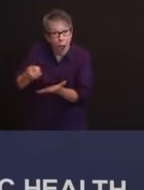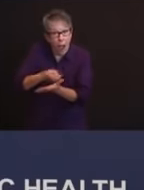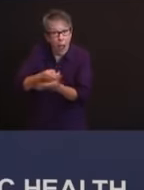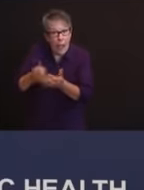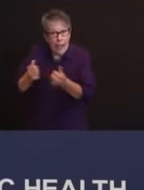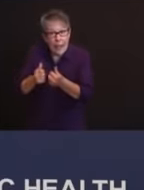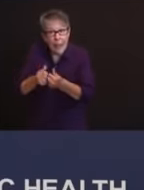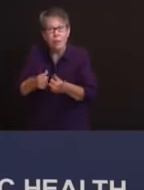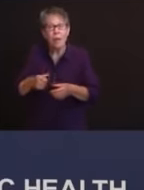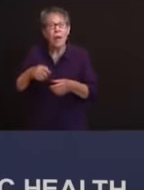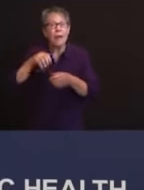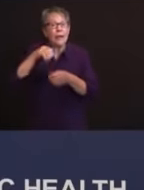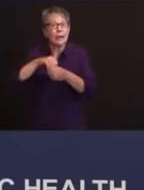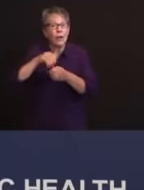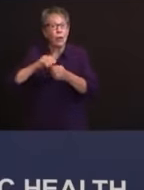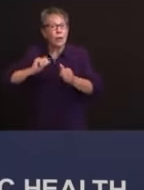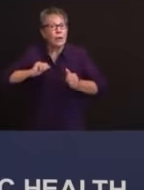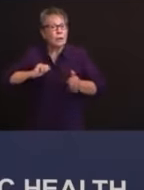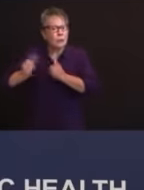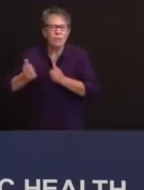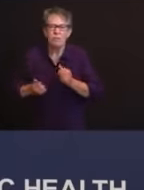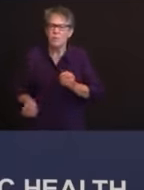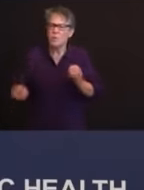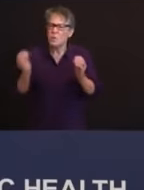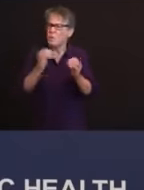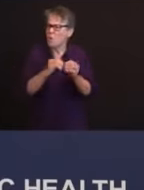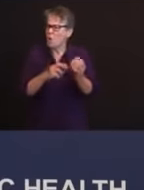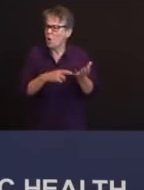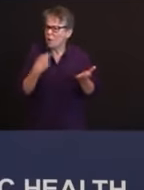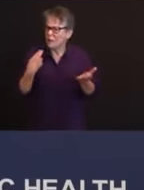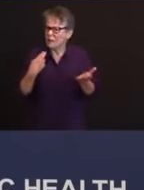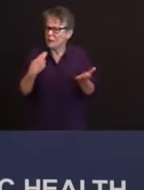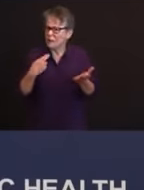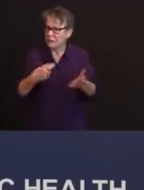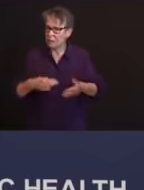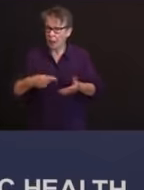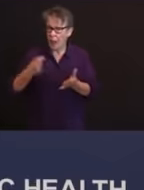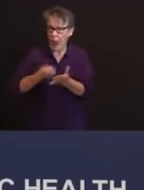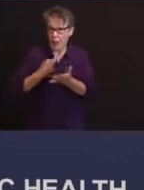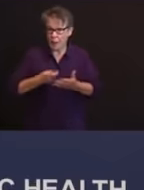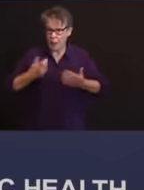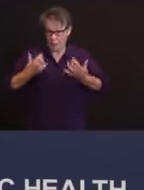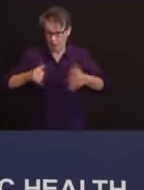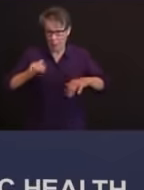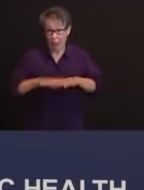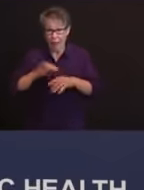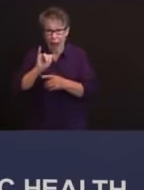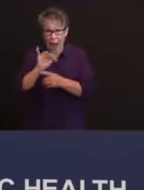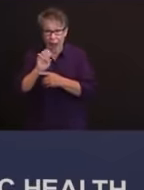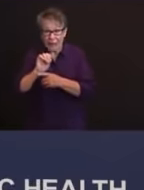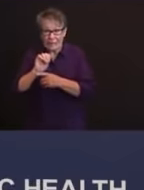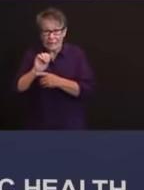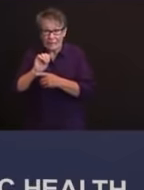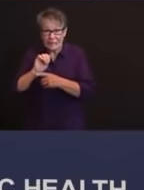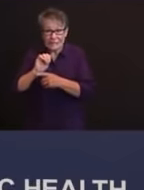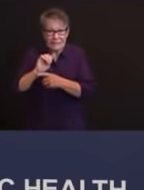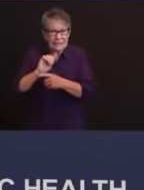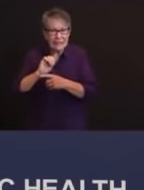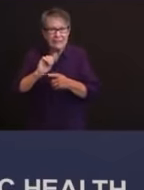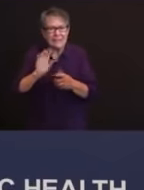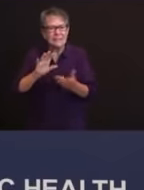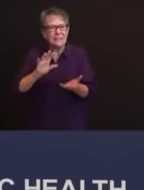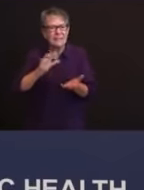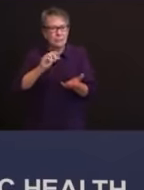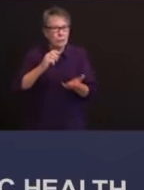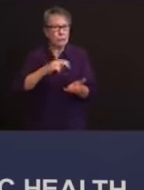Whether it's the actual playing of hockey, I think not, or adjacent activities, more likely. But we know